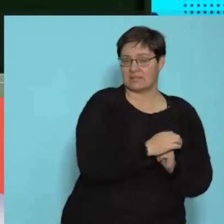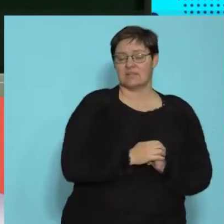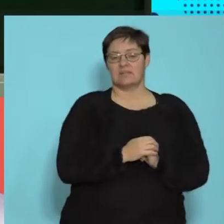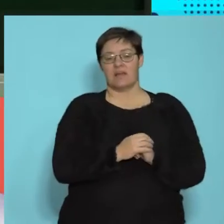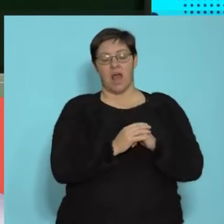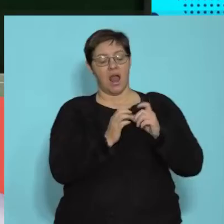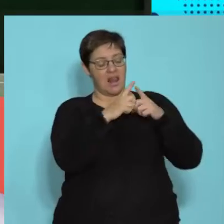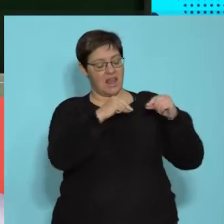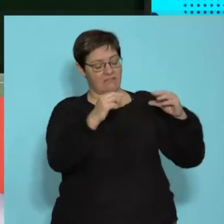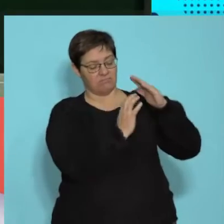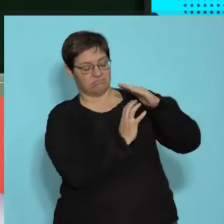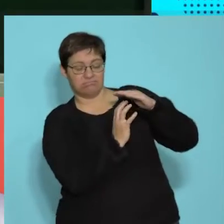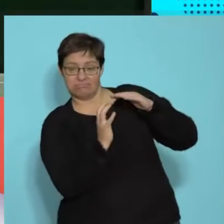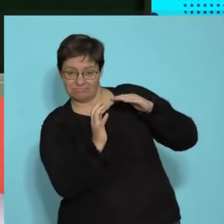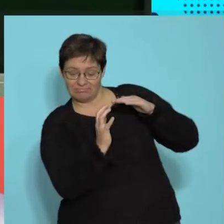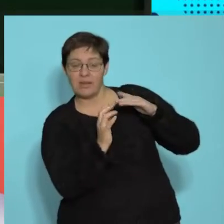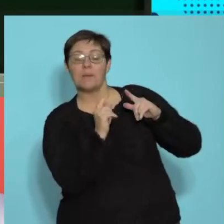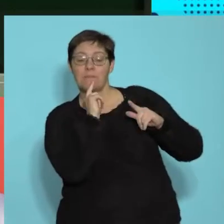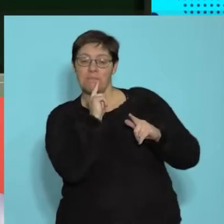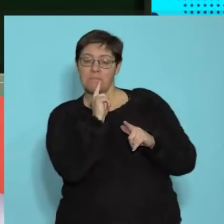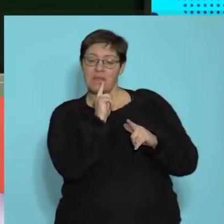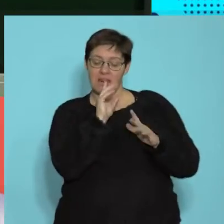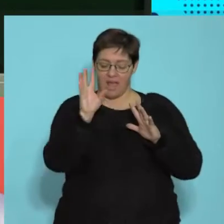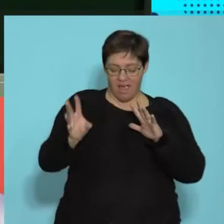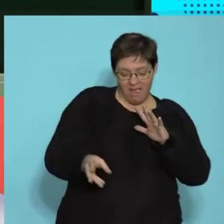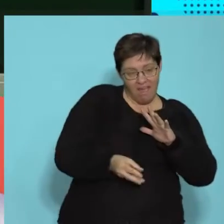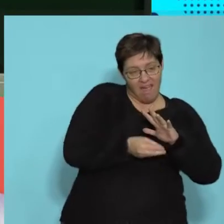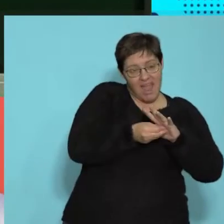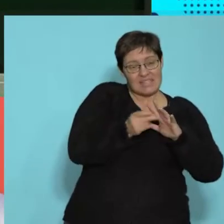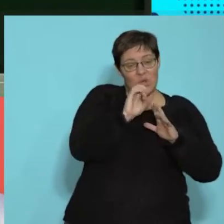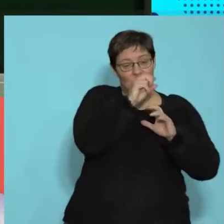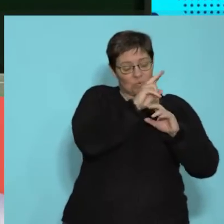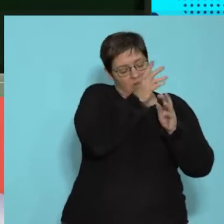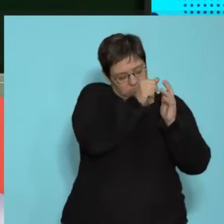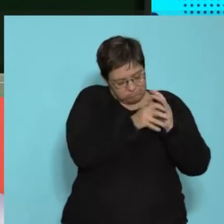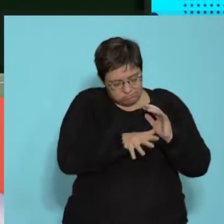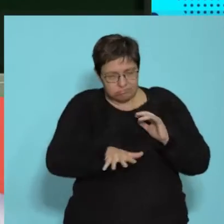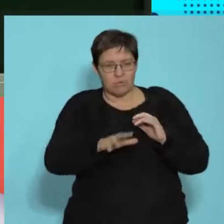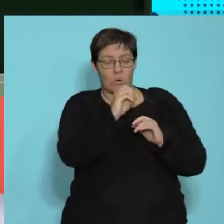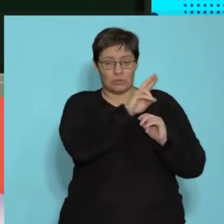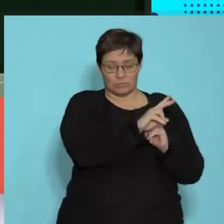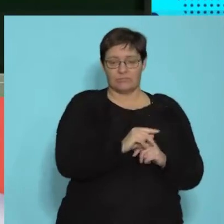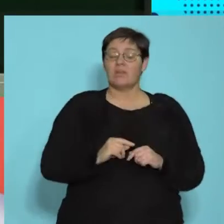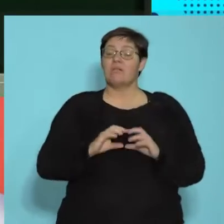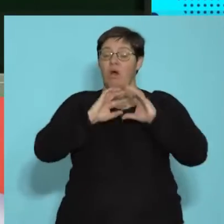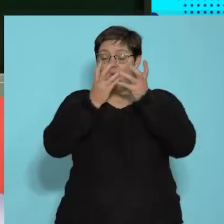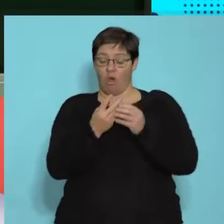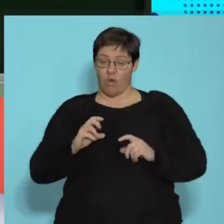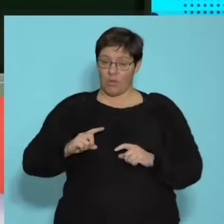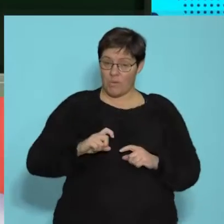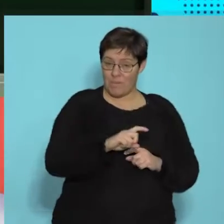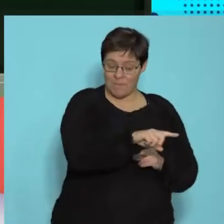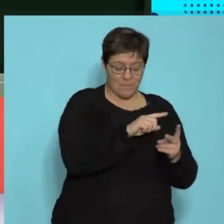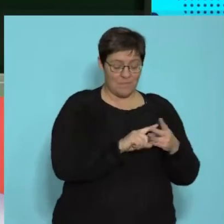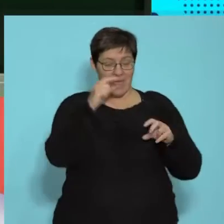the dicotyledonous leaf, we looked at how they were able to gas exchange efficiently. We looked at the earthworm,